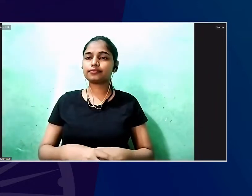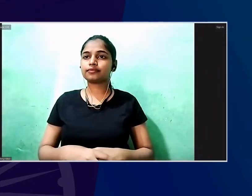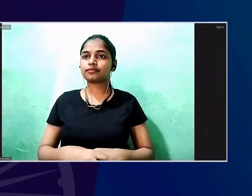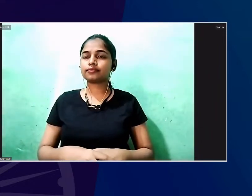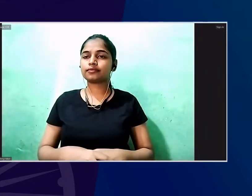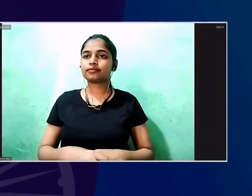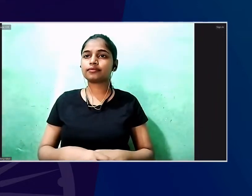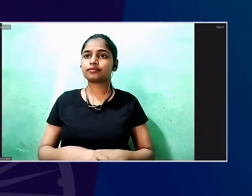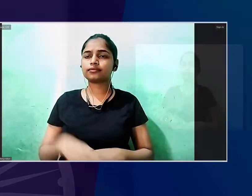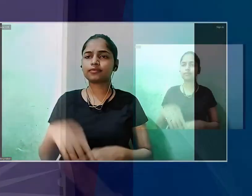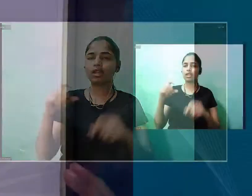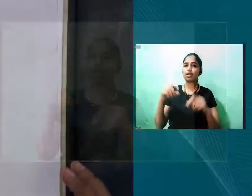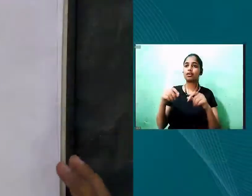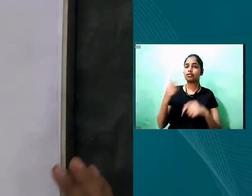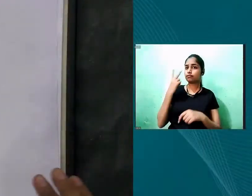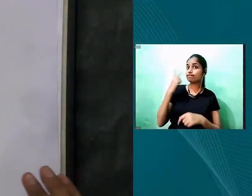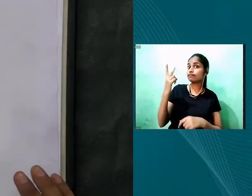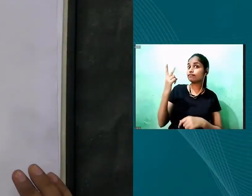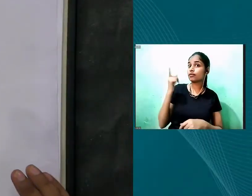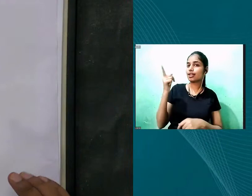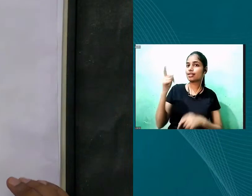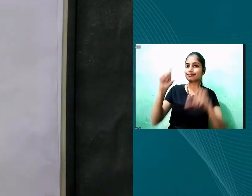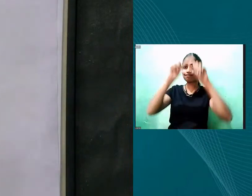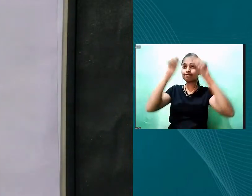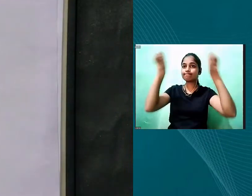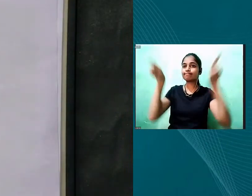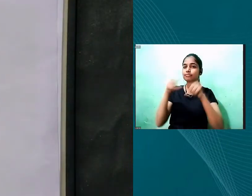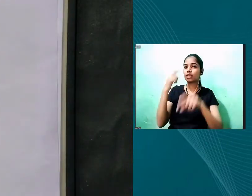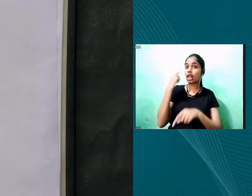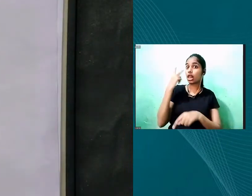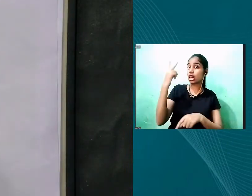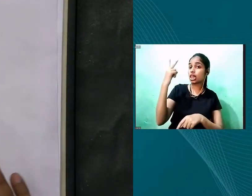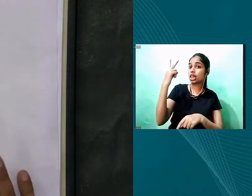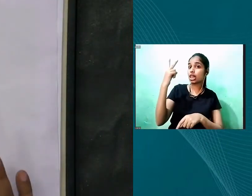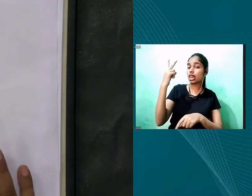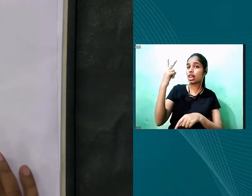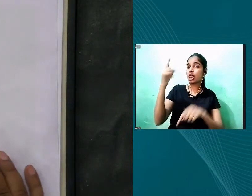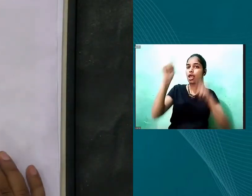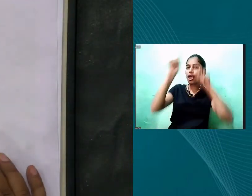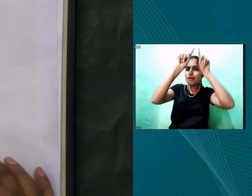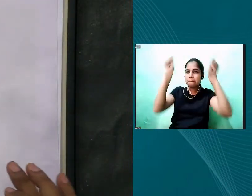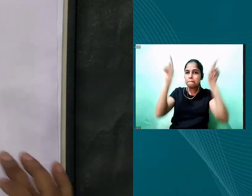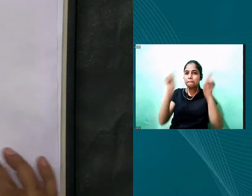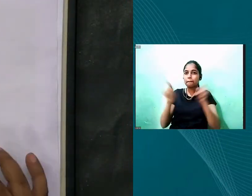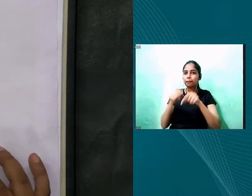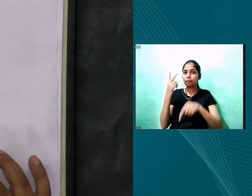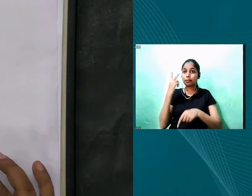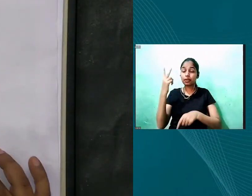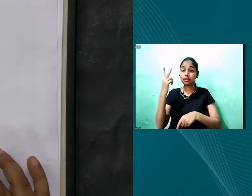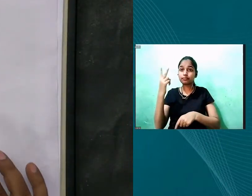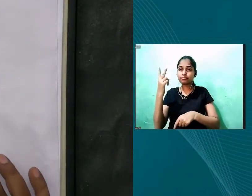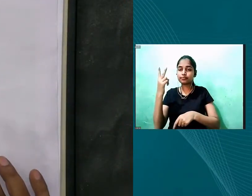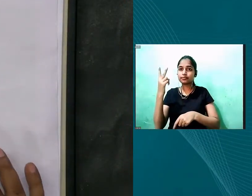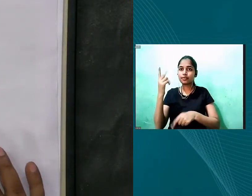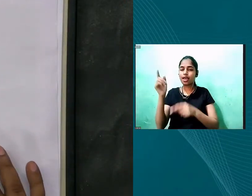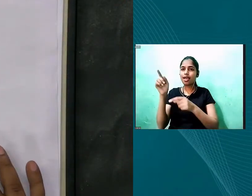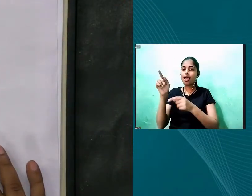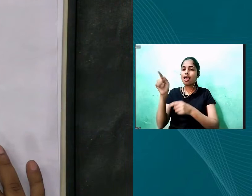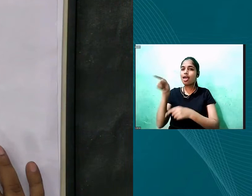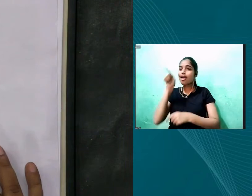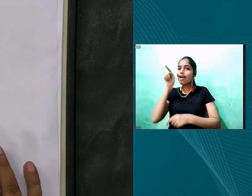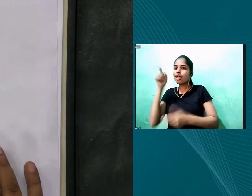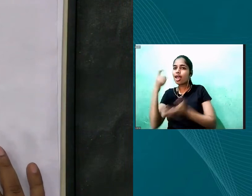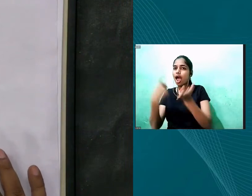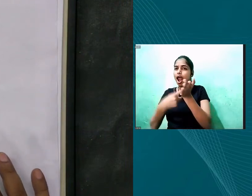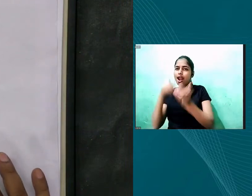on my screen, there is a map. In the map, on the right hand side, marked is India,